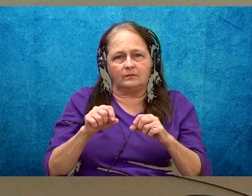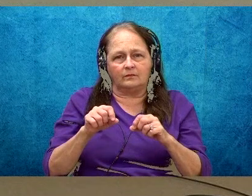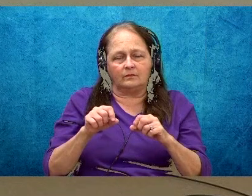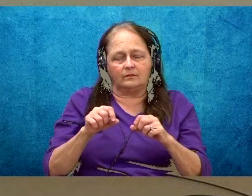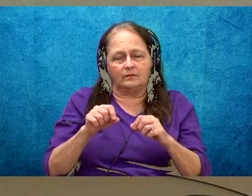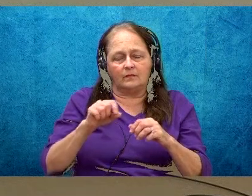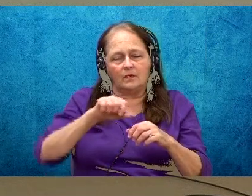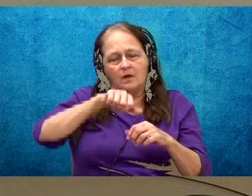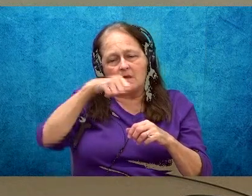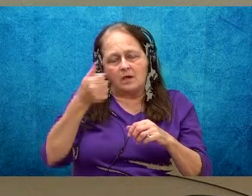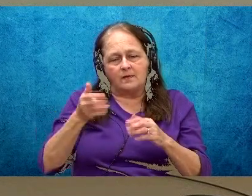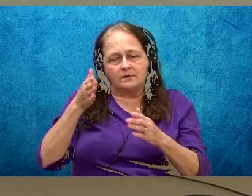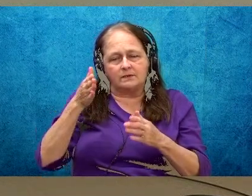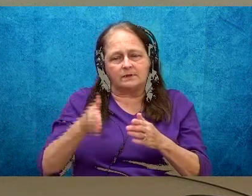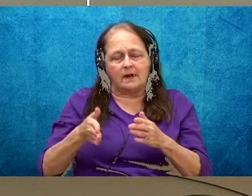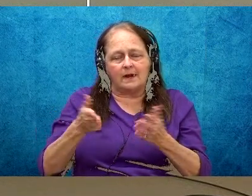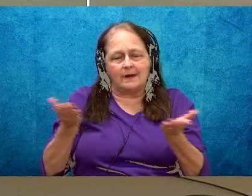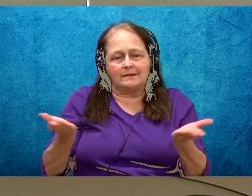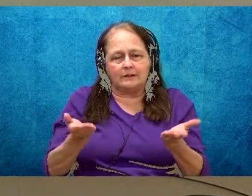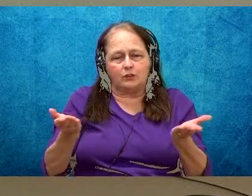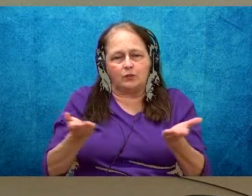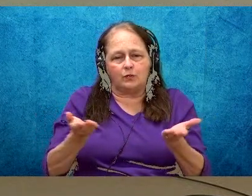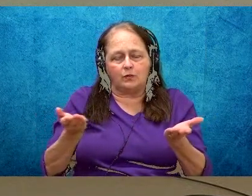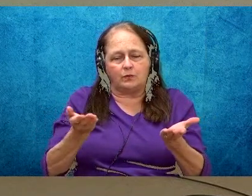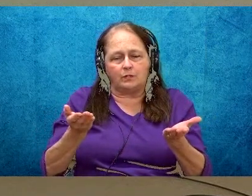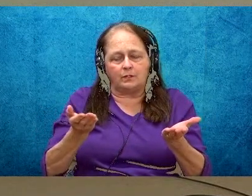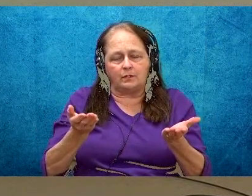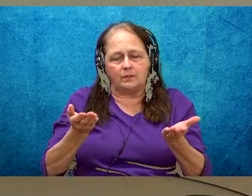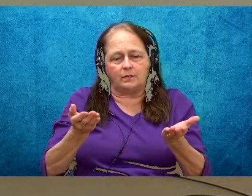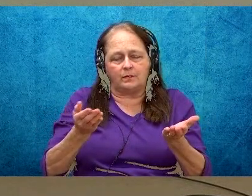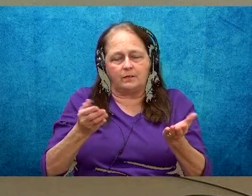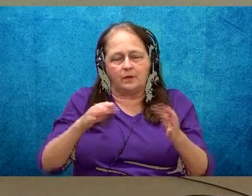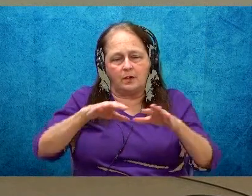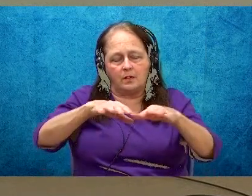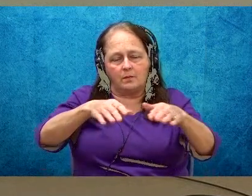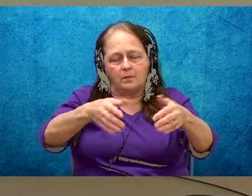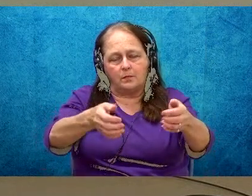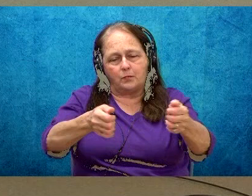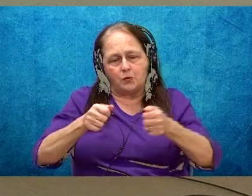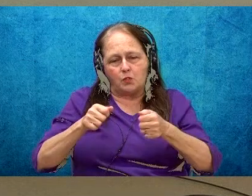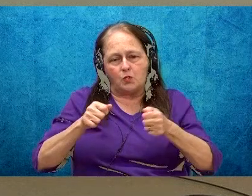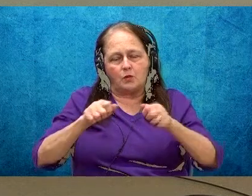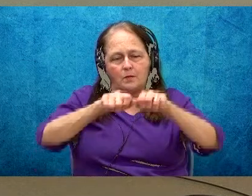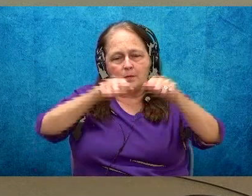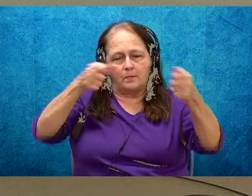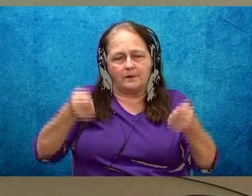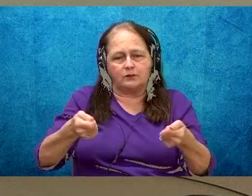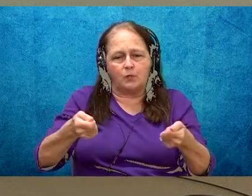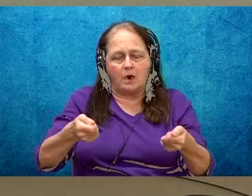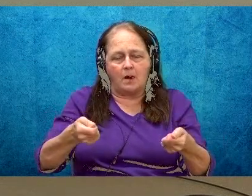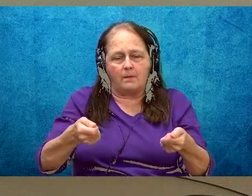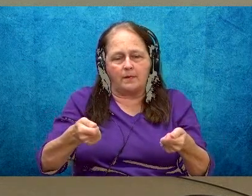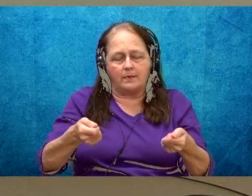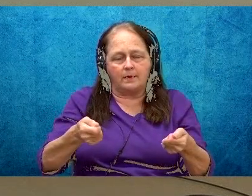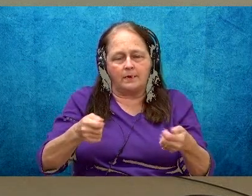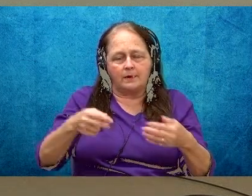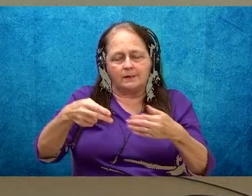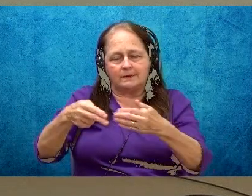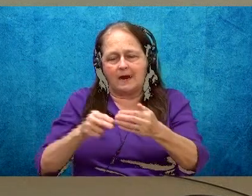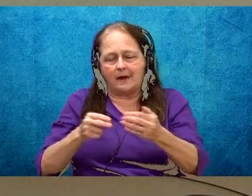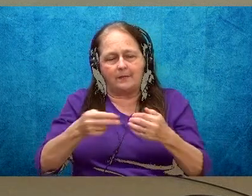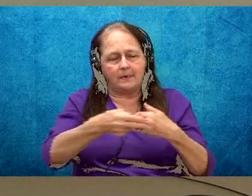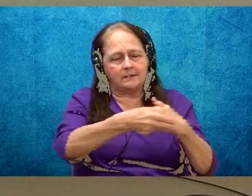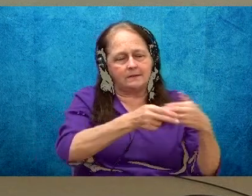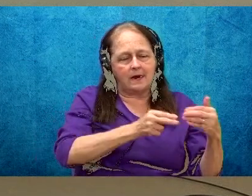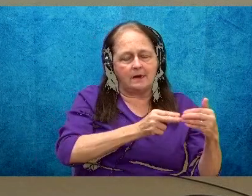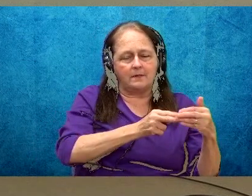And my other side is right here. So I'm going to pull this one up and tape it. Now just think of